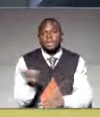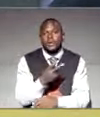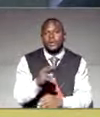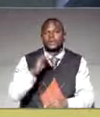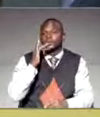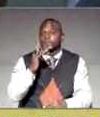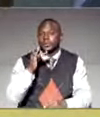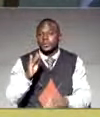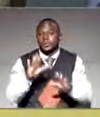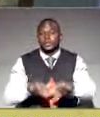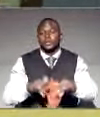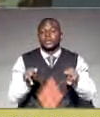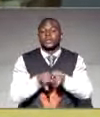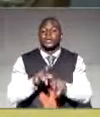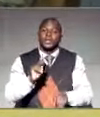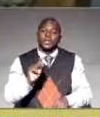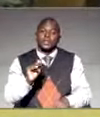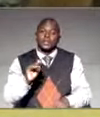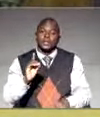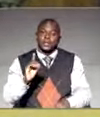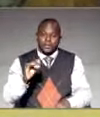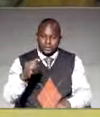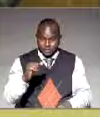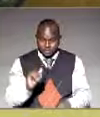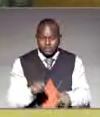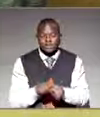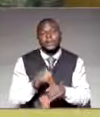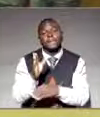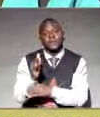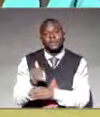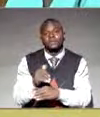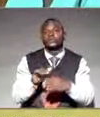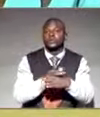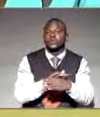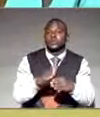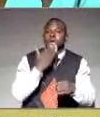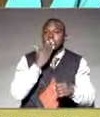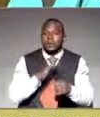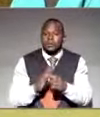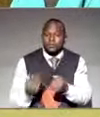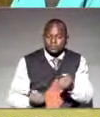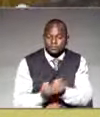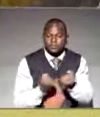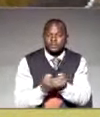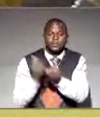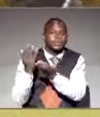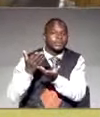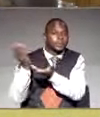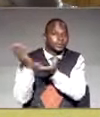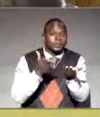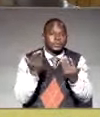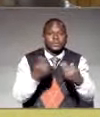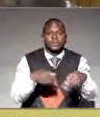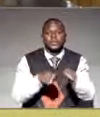of Parliament, Rebecca Kadaga, and Minister for Trade, Amelia Chambade, pledged to support foreign trade through